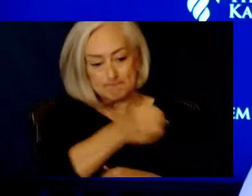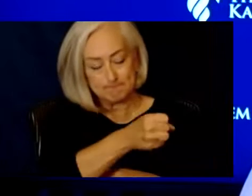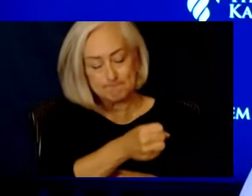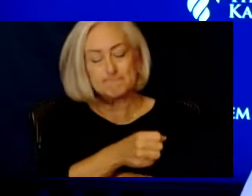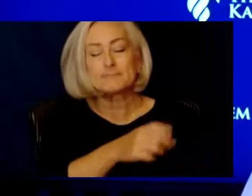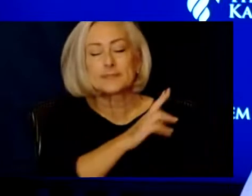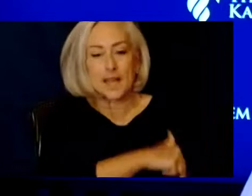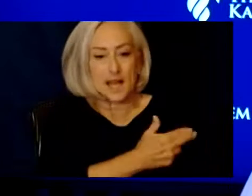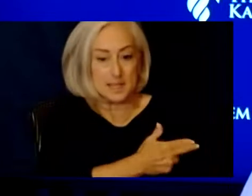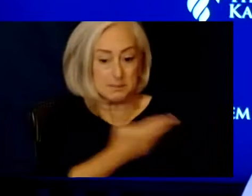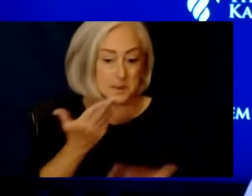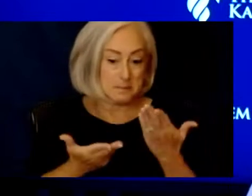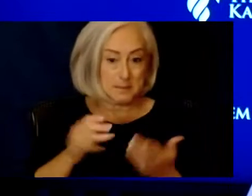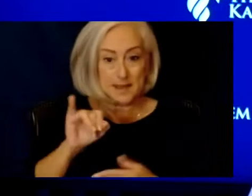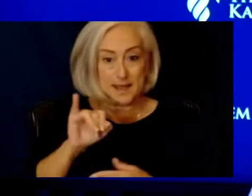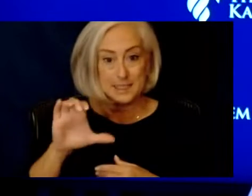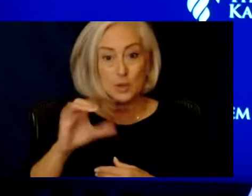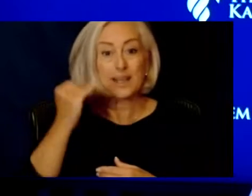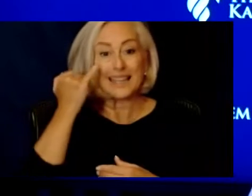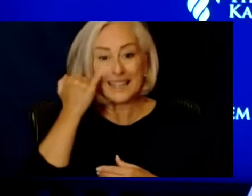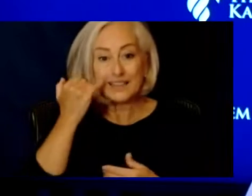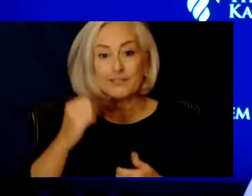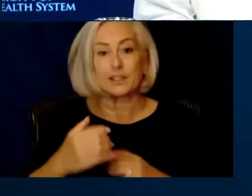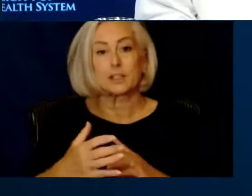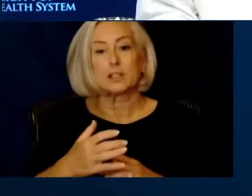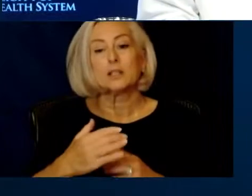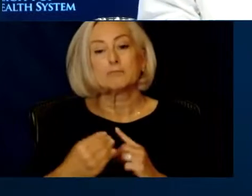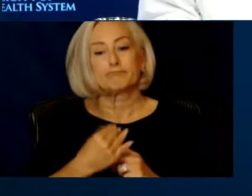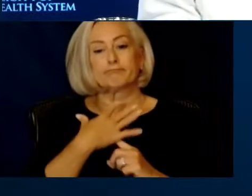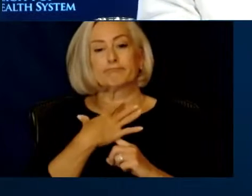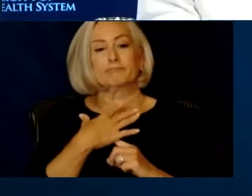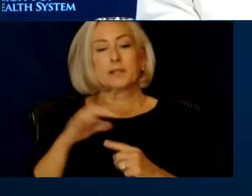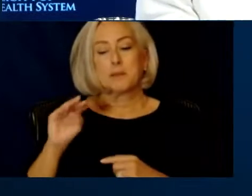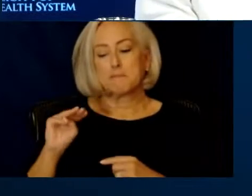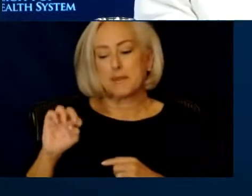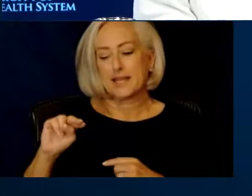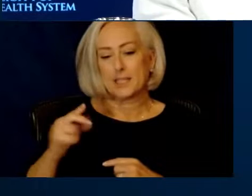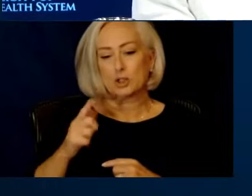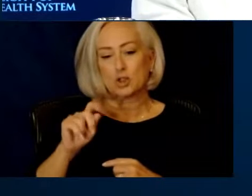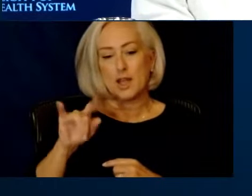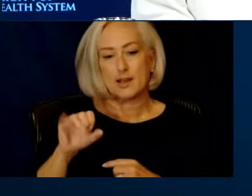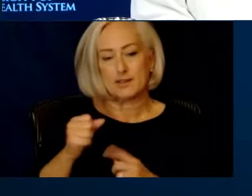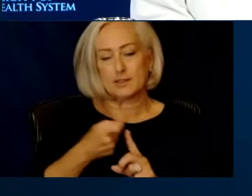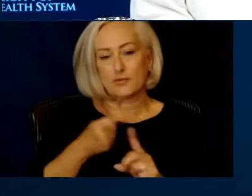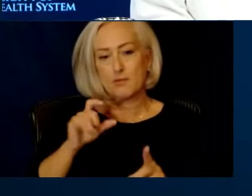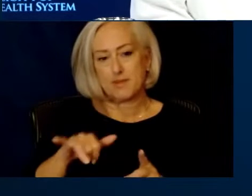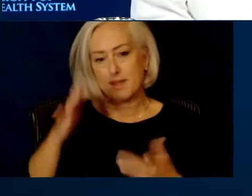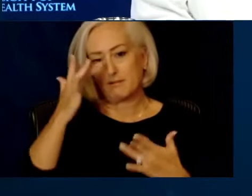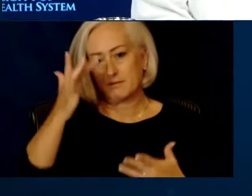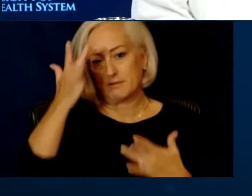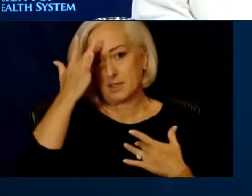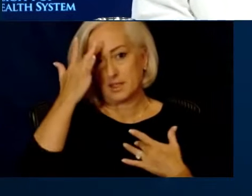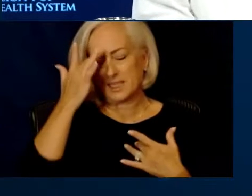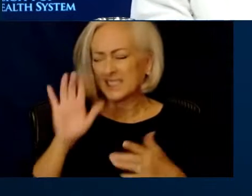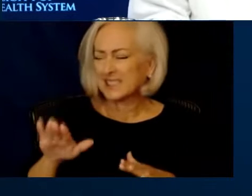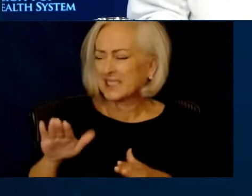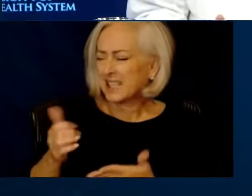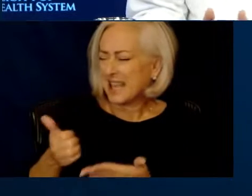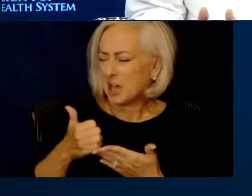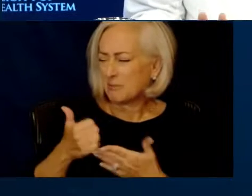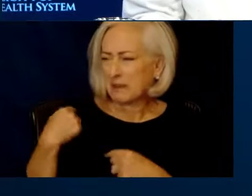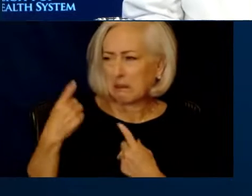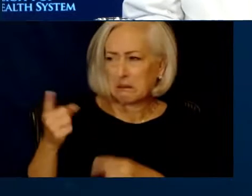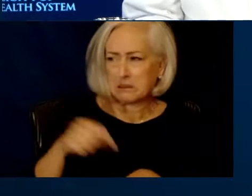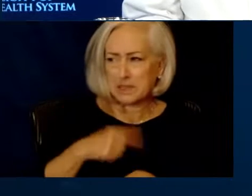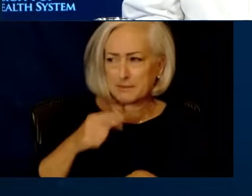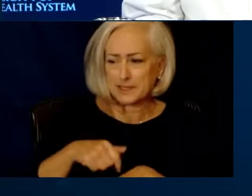have meningitis from this virus. And if I remember right, you helped me, it's been a long time since I had a pediatric rotation, but one of the